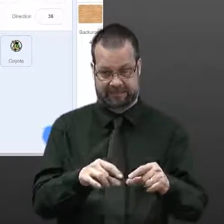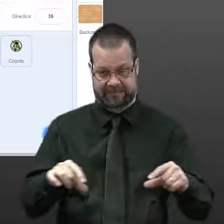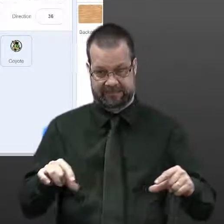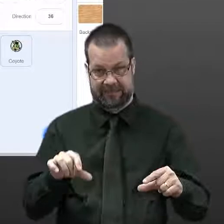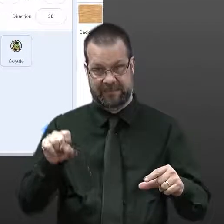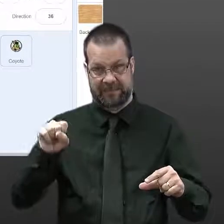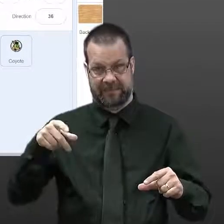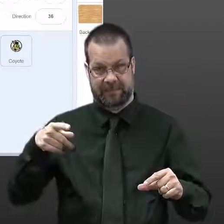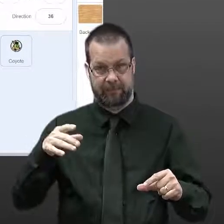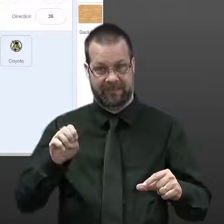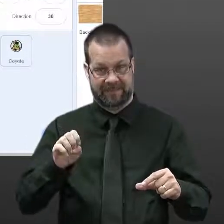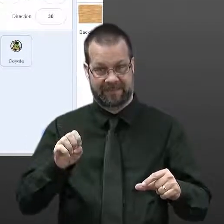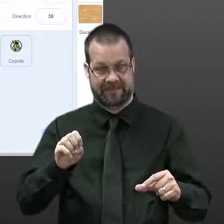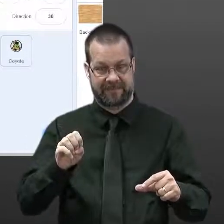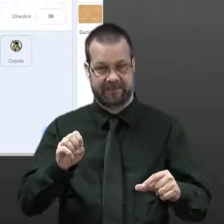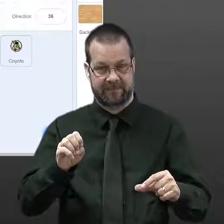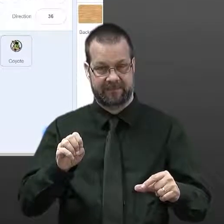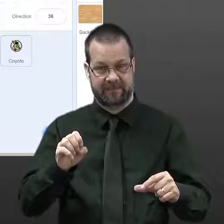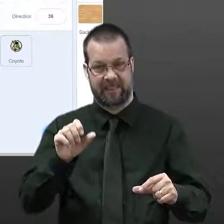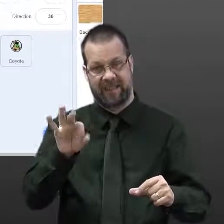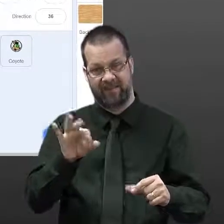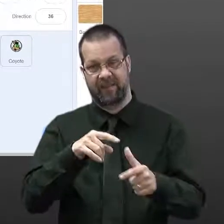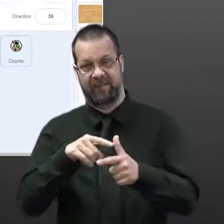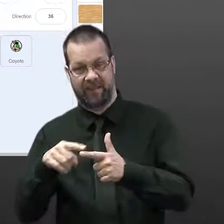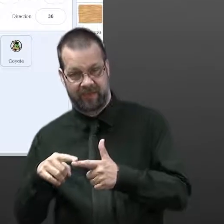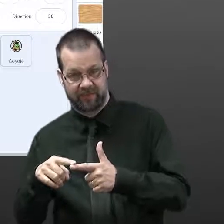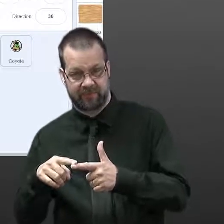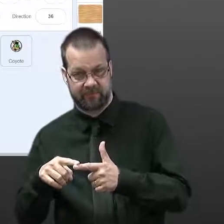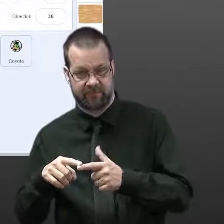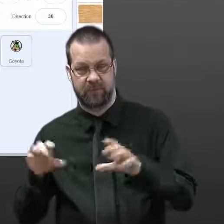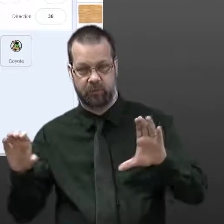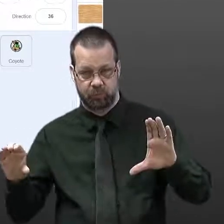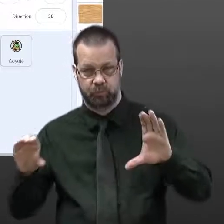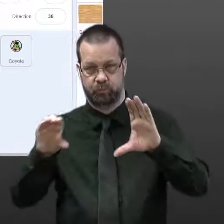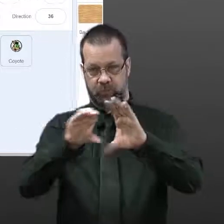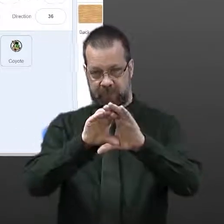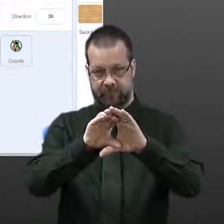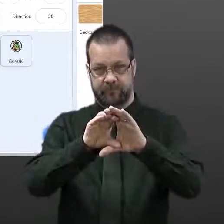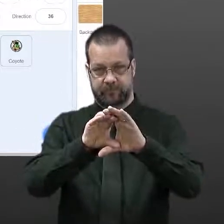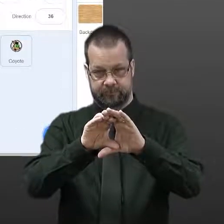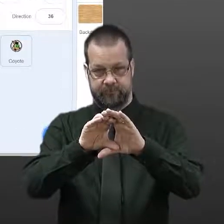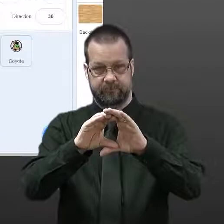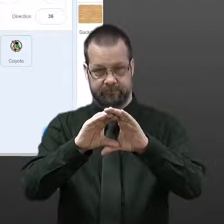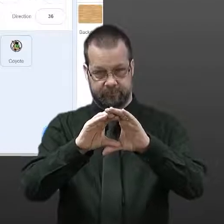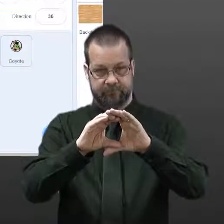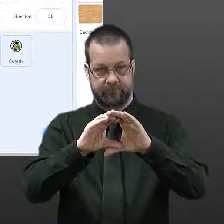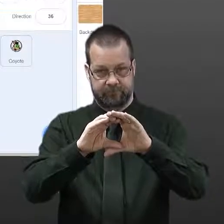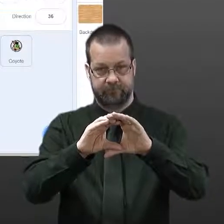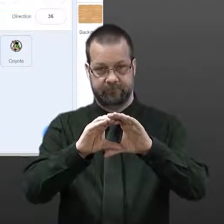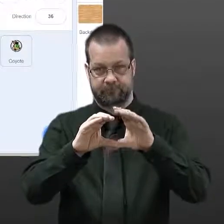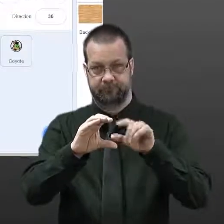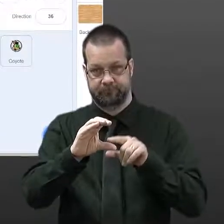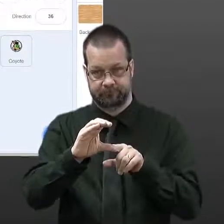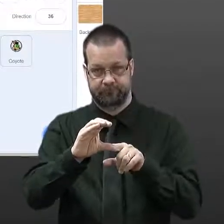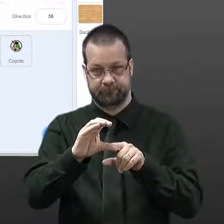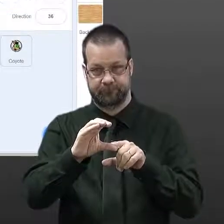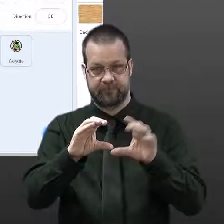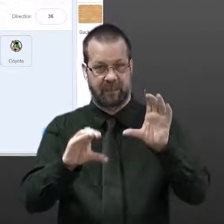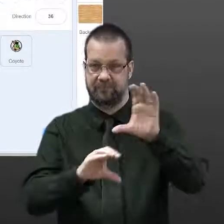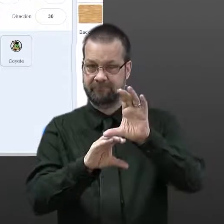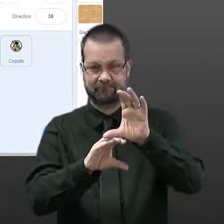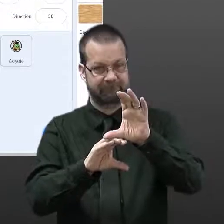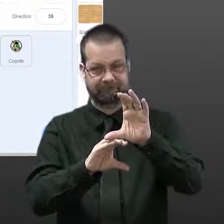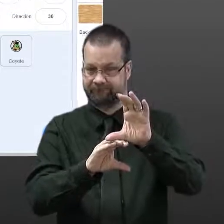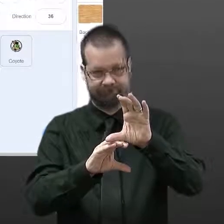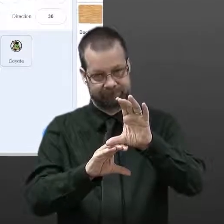we actually need another if statement. We are going to nest this one inside of the previous if statement rather than